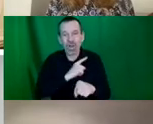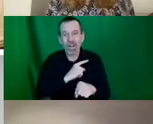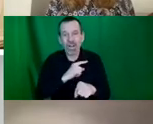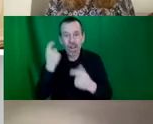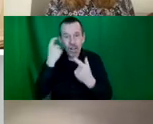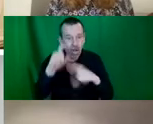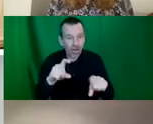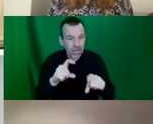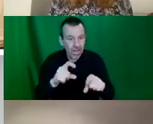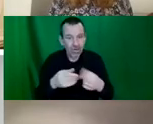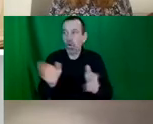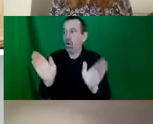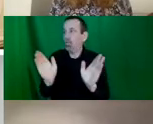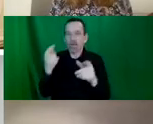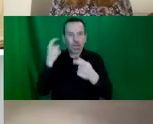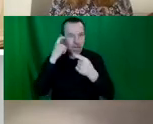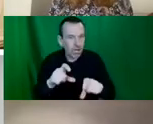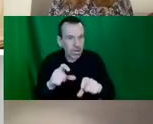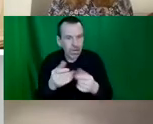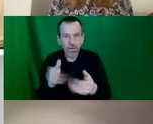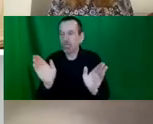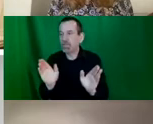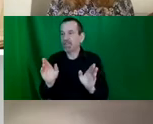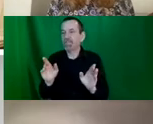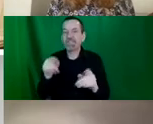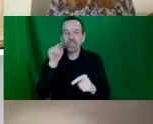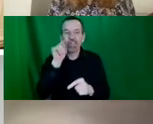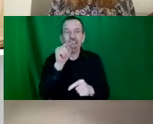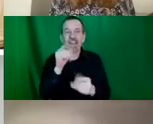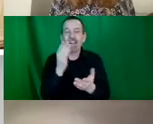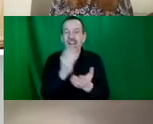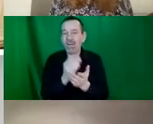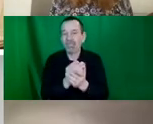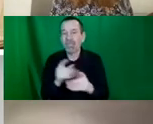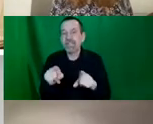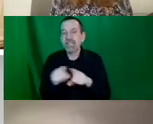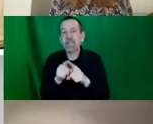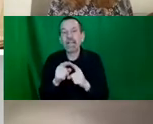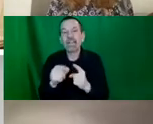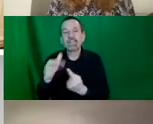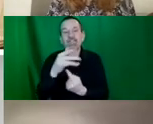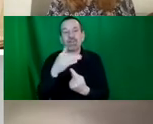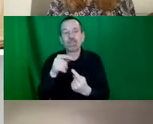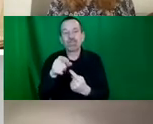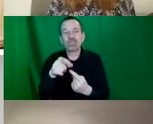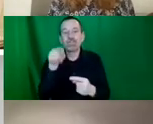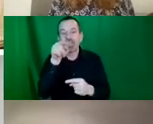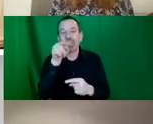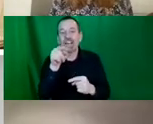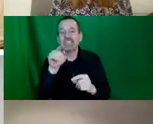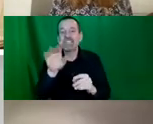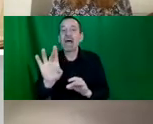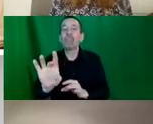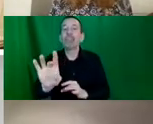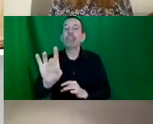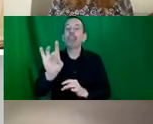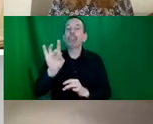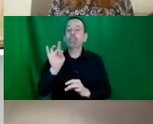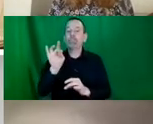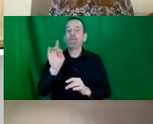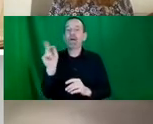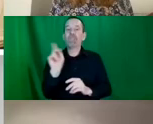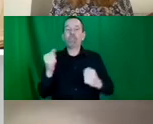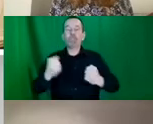one. These snapshots became more of a social document than I had intended. But here's a glimpse into what 15 months at the British Library have looked like